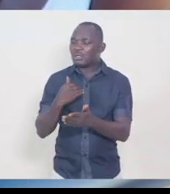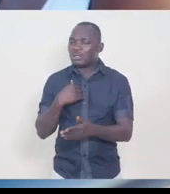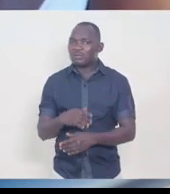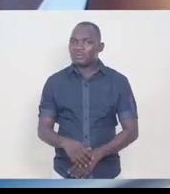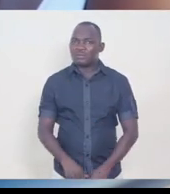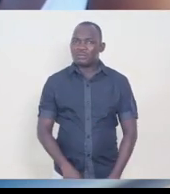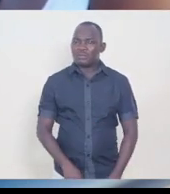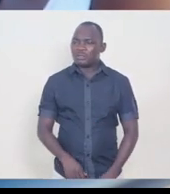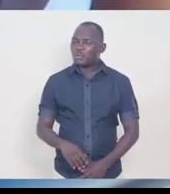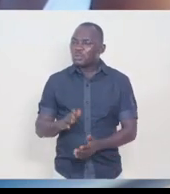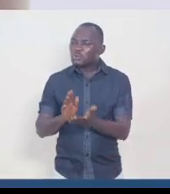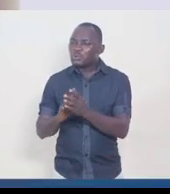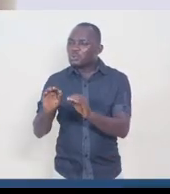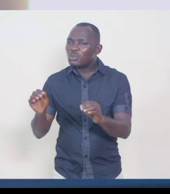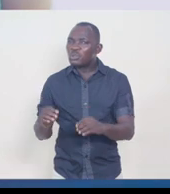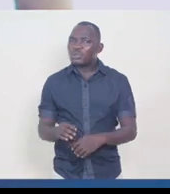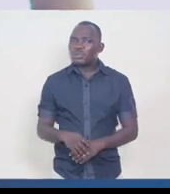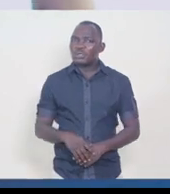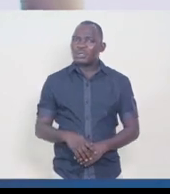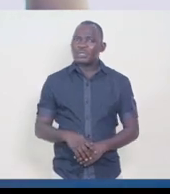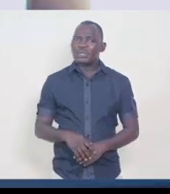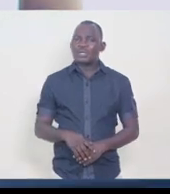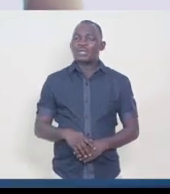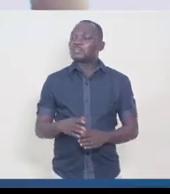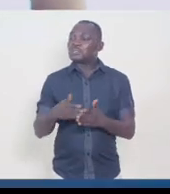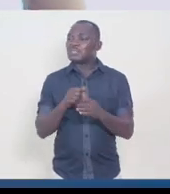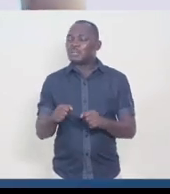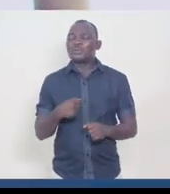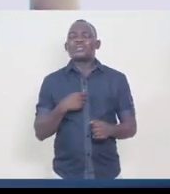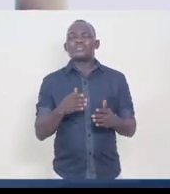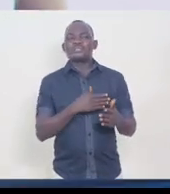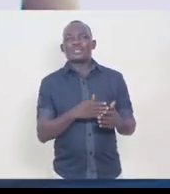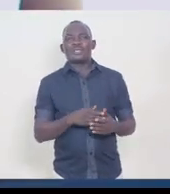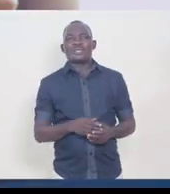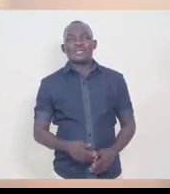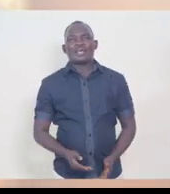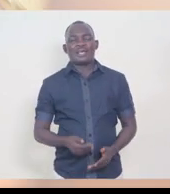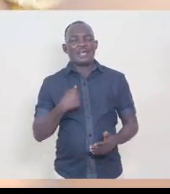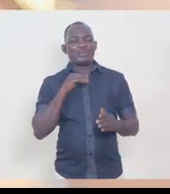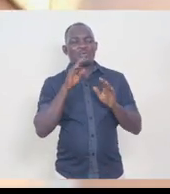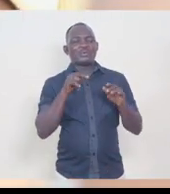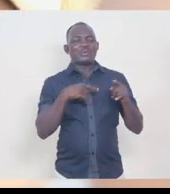Twinkle, twinkle, little star. Twinkle, twinkle, little star. How I wonder what you are.